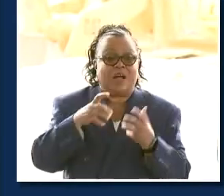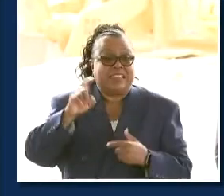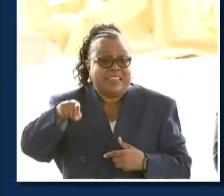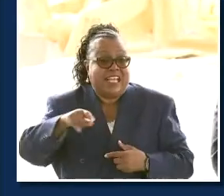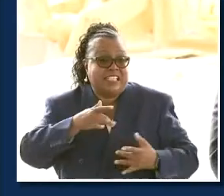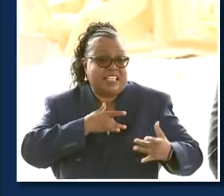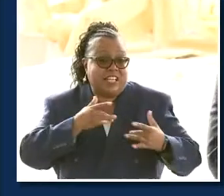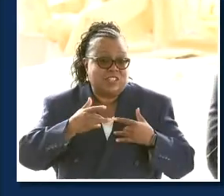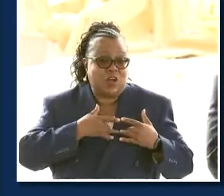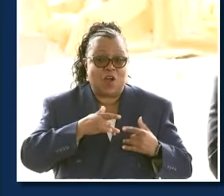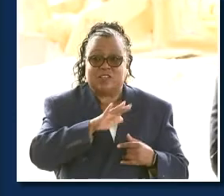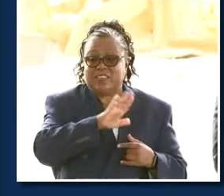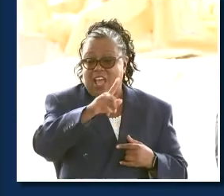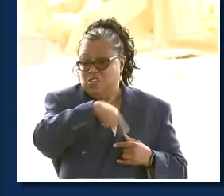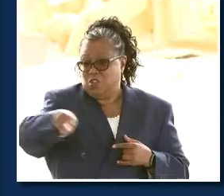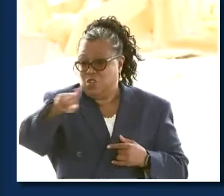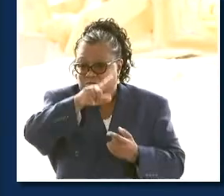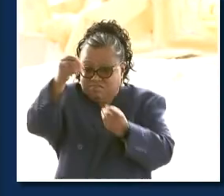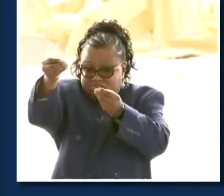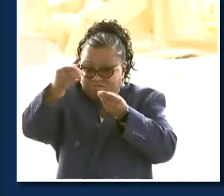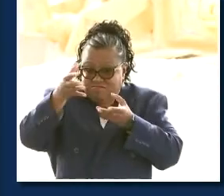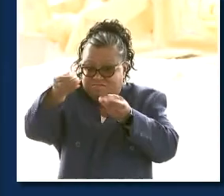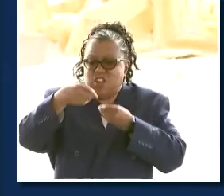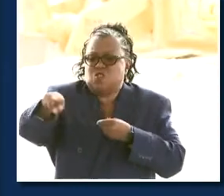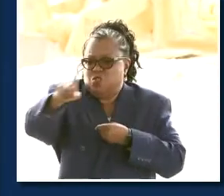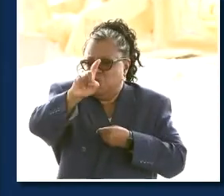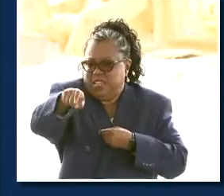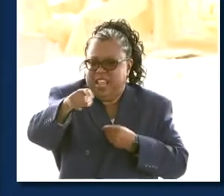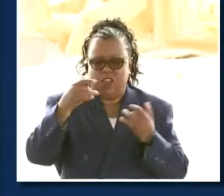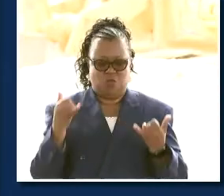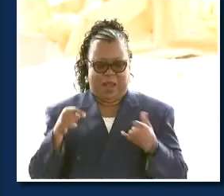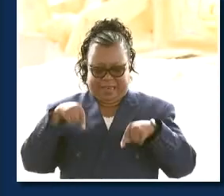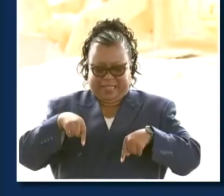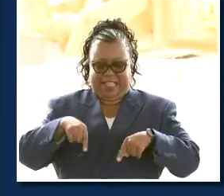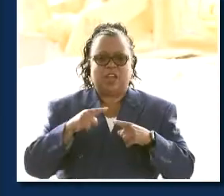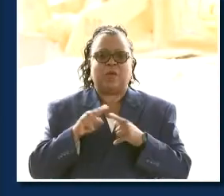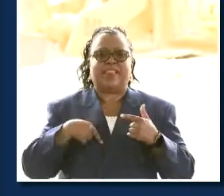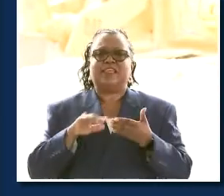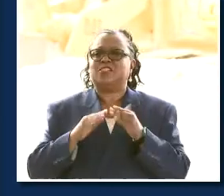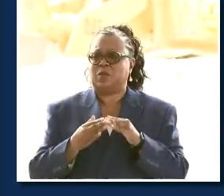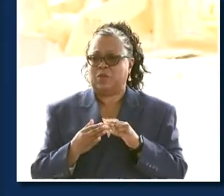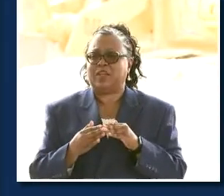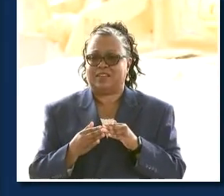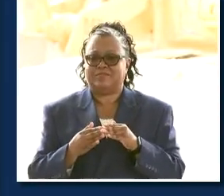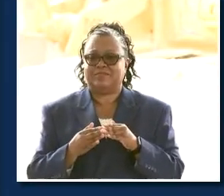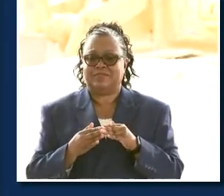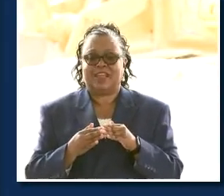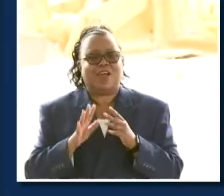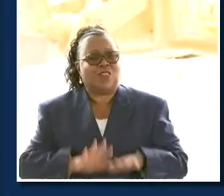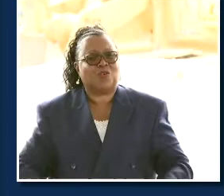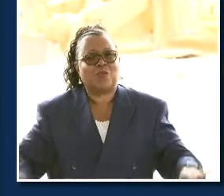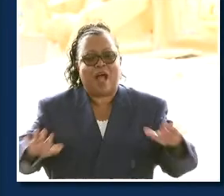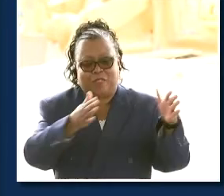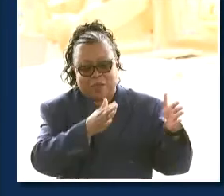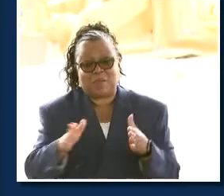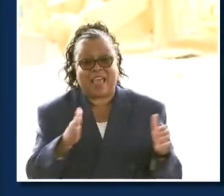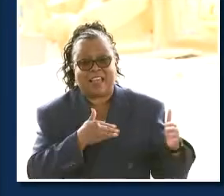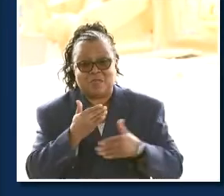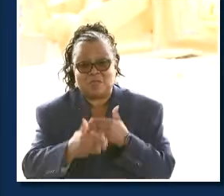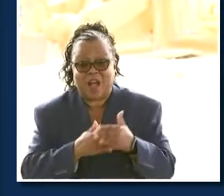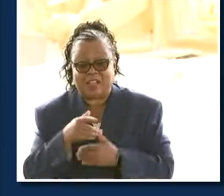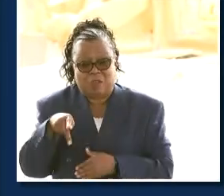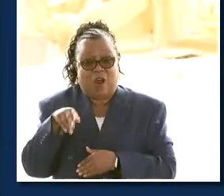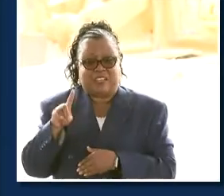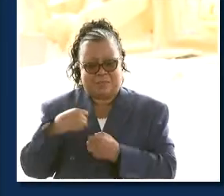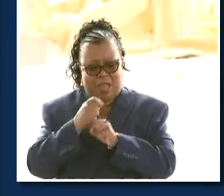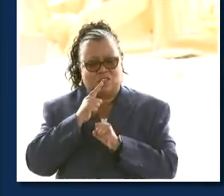concerns that you have articulated that you need right here in this community. Throughout the planning process, the Park District